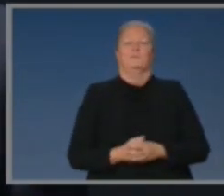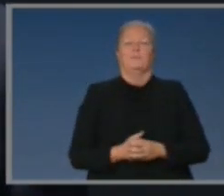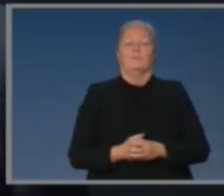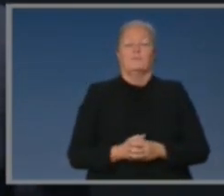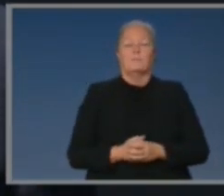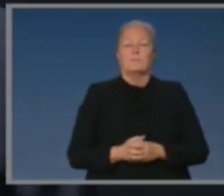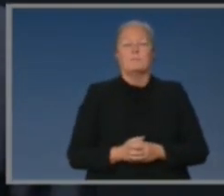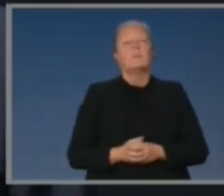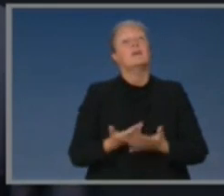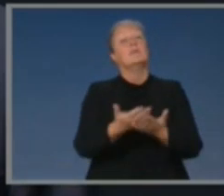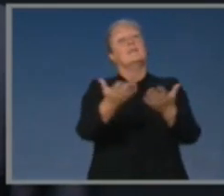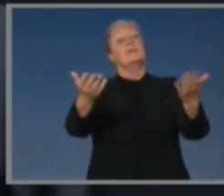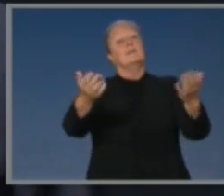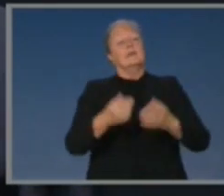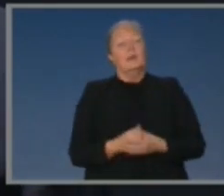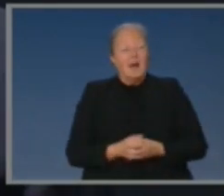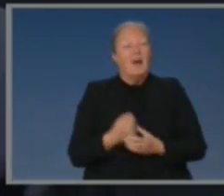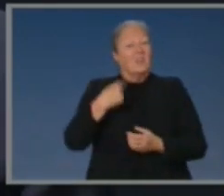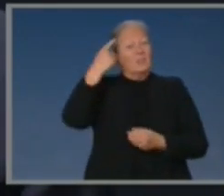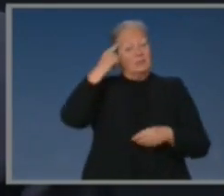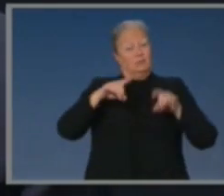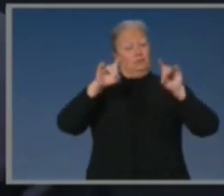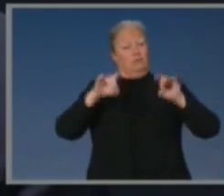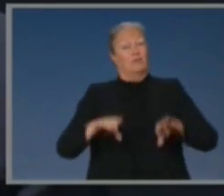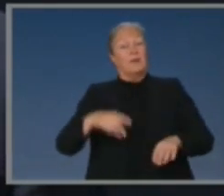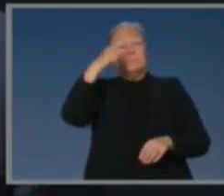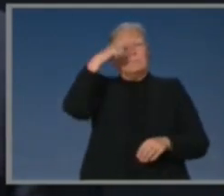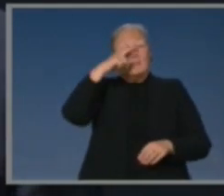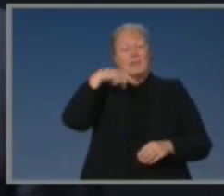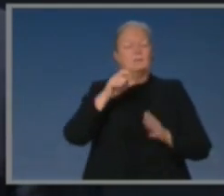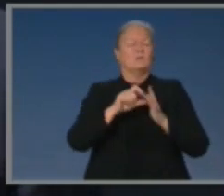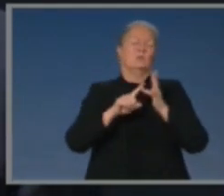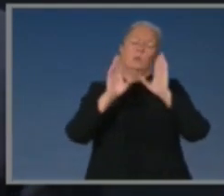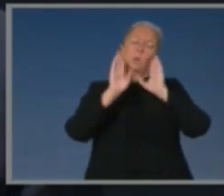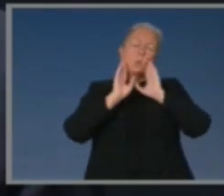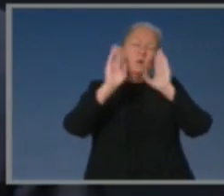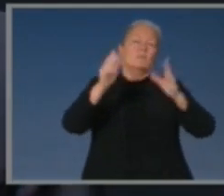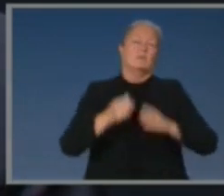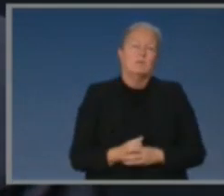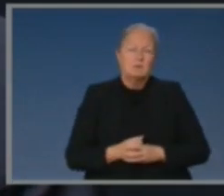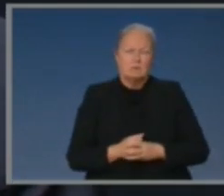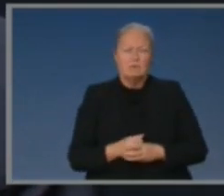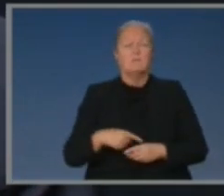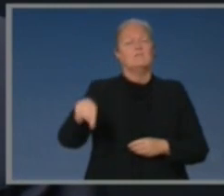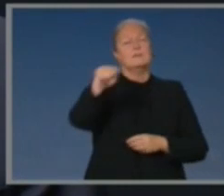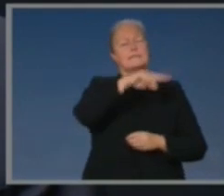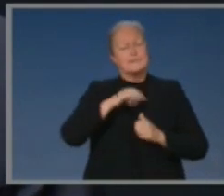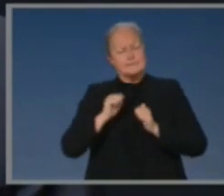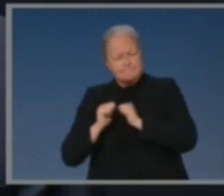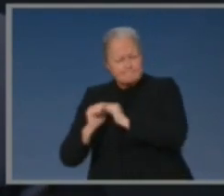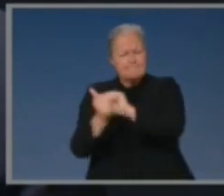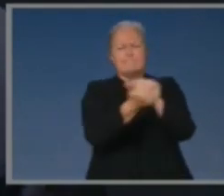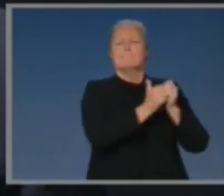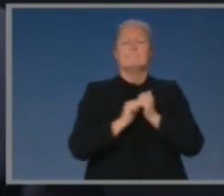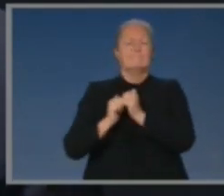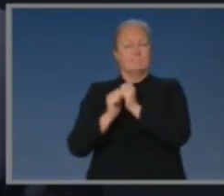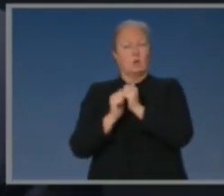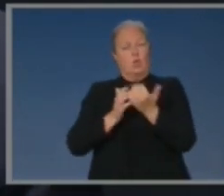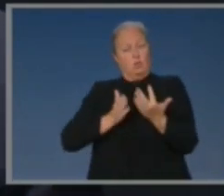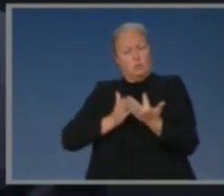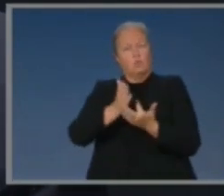I think Australians have done a fantastic job responding to the call to arms around the COVID-19. And we've